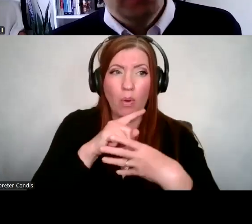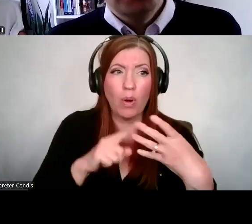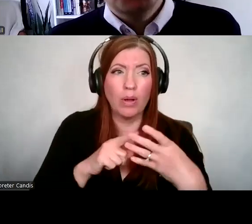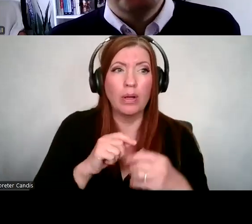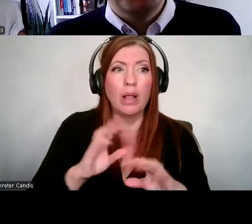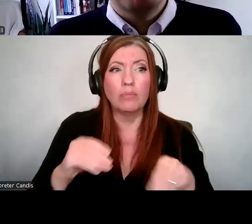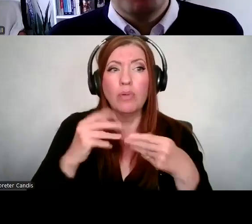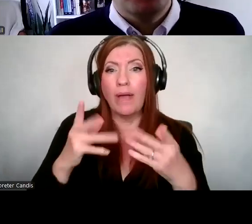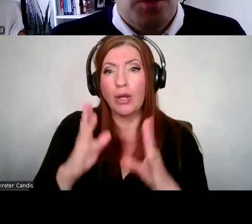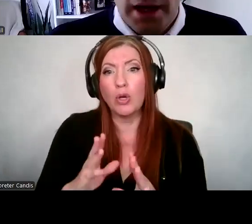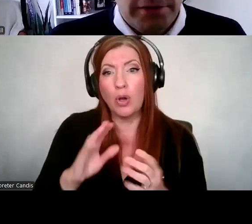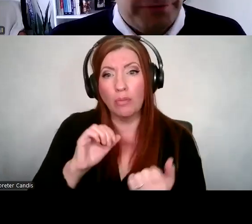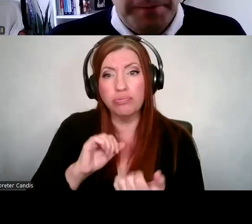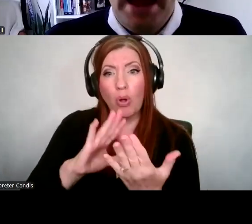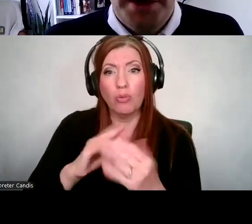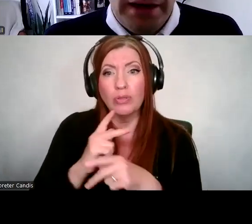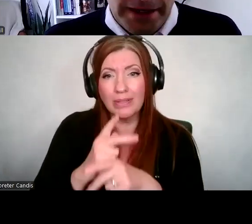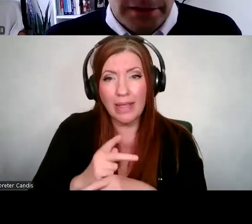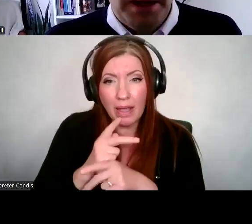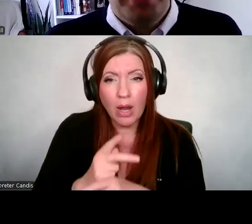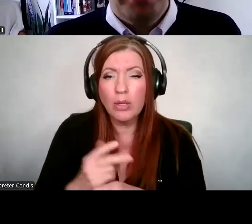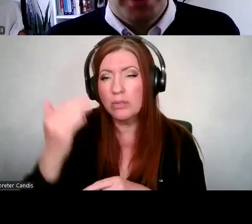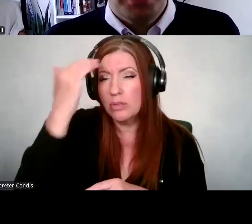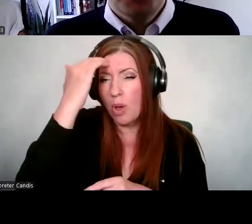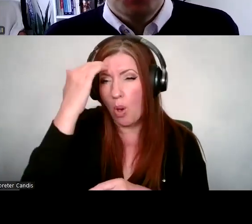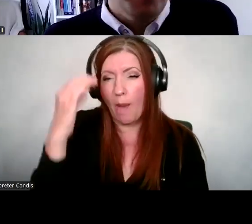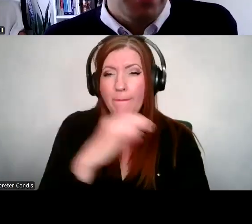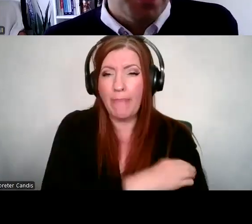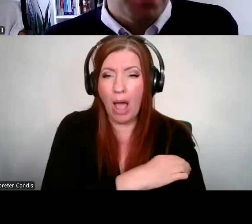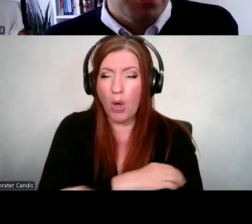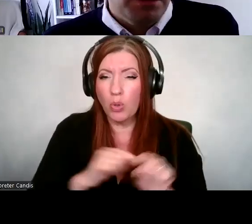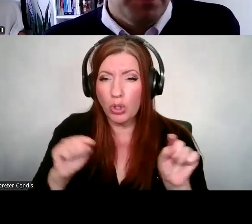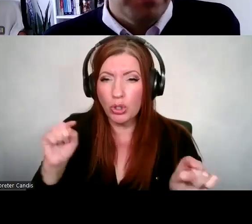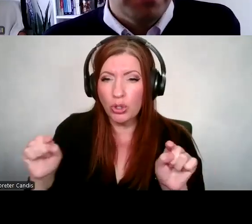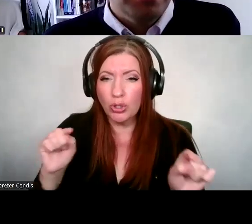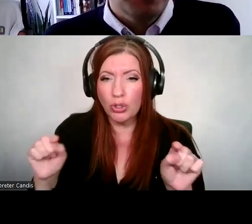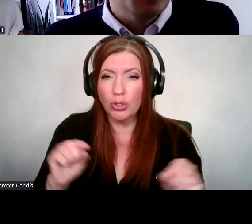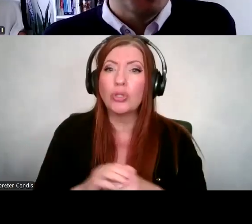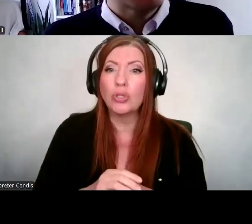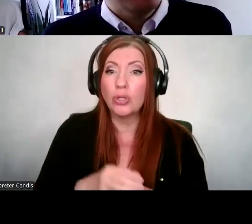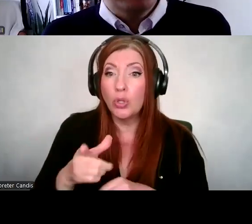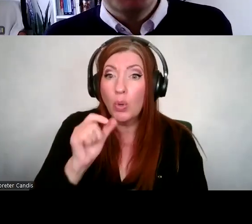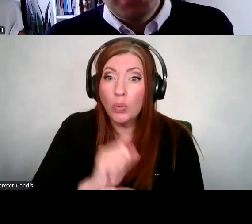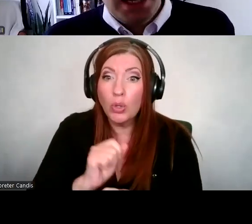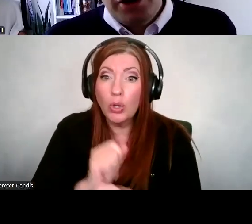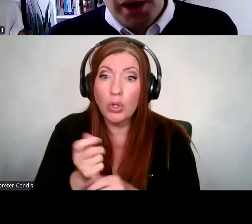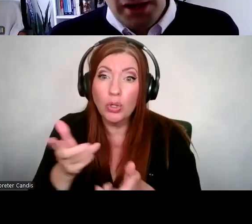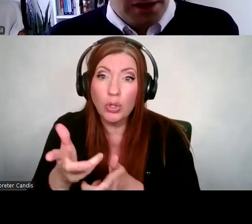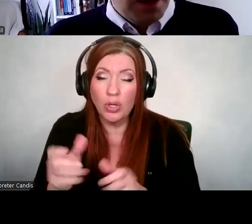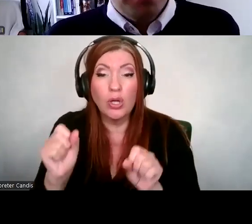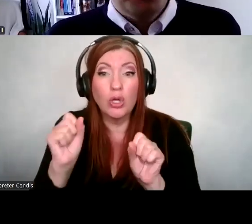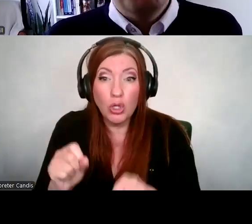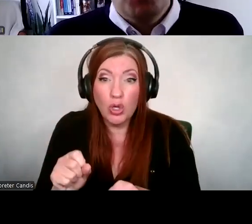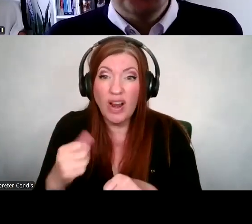care. So being very aware of the power dynamics at play where you're working with someone who could potentially have their liberty taken